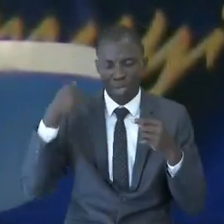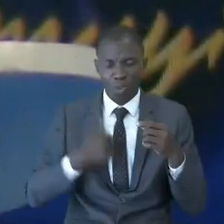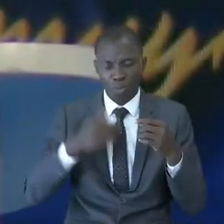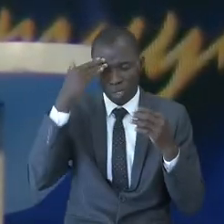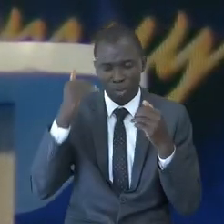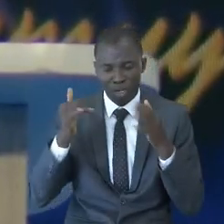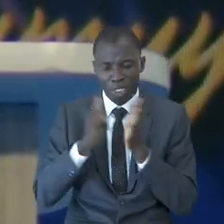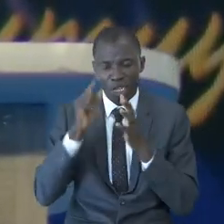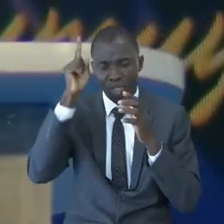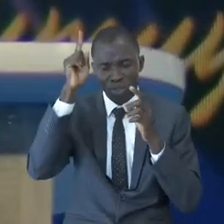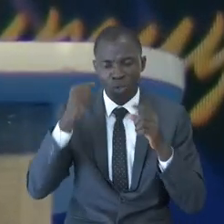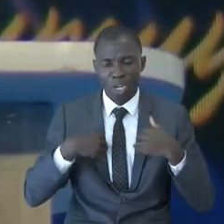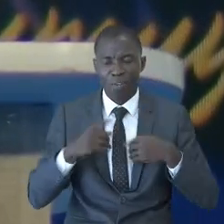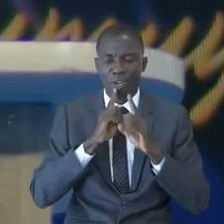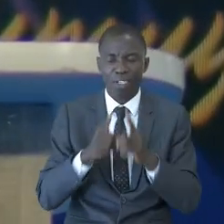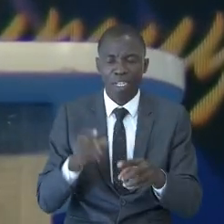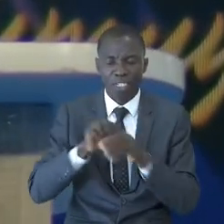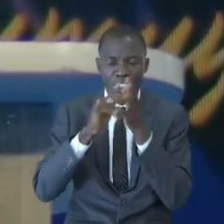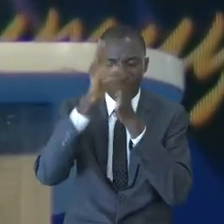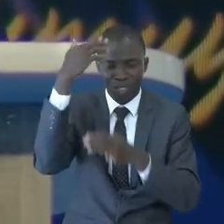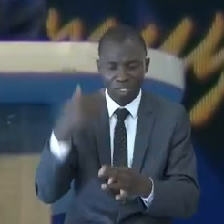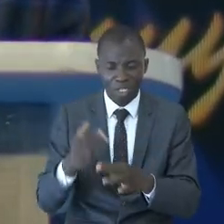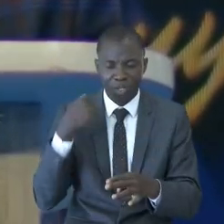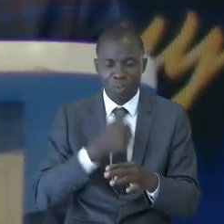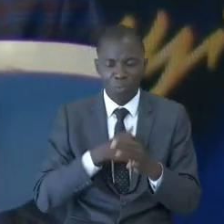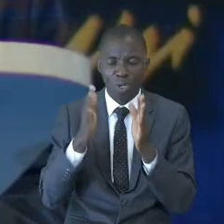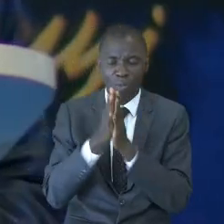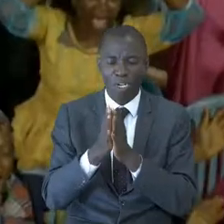In Jesus' name we pray.